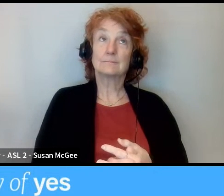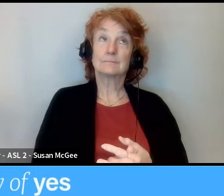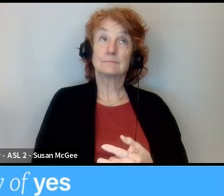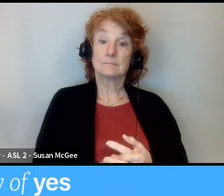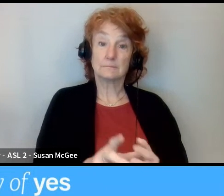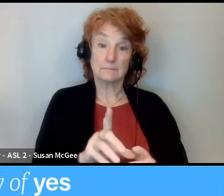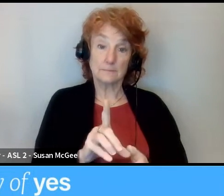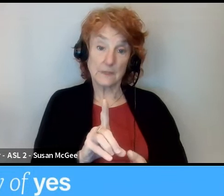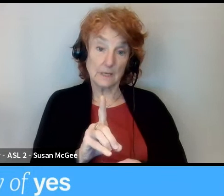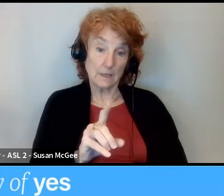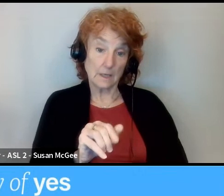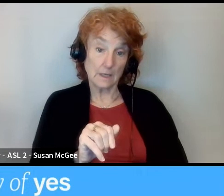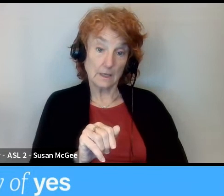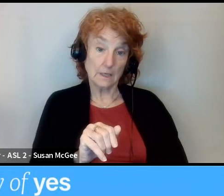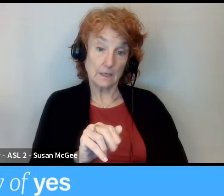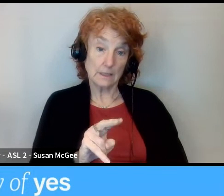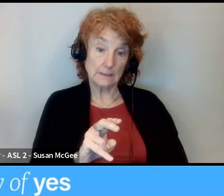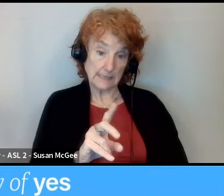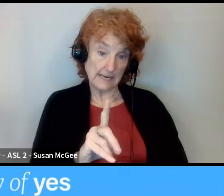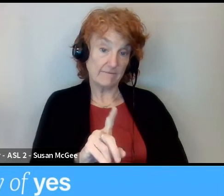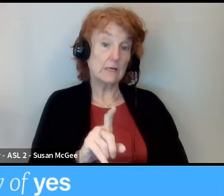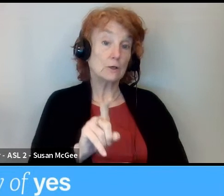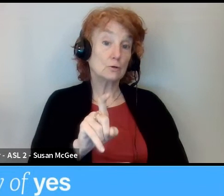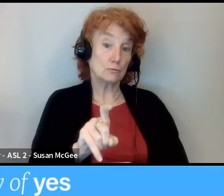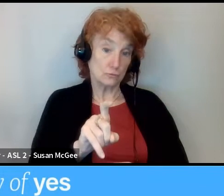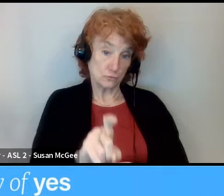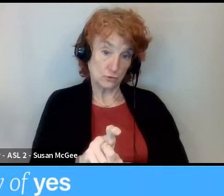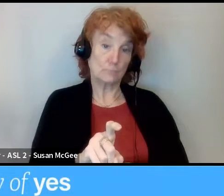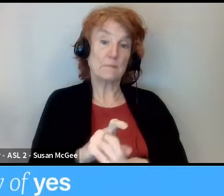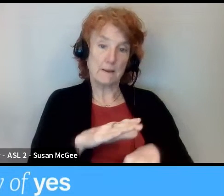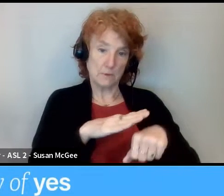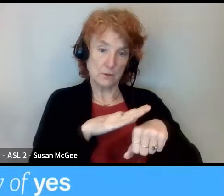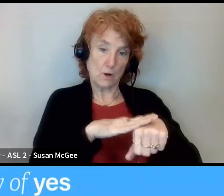David, you should be able to turn your microphone on now.